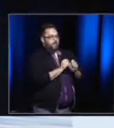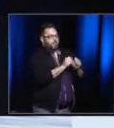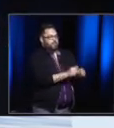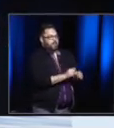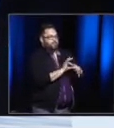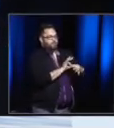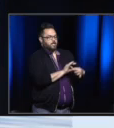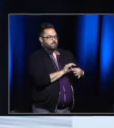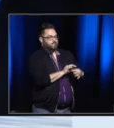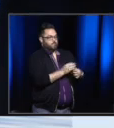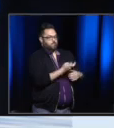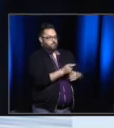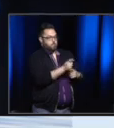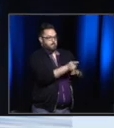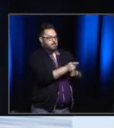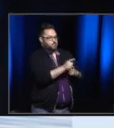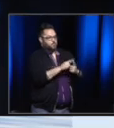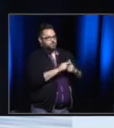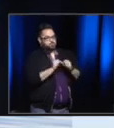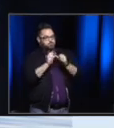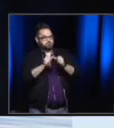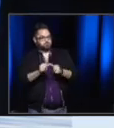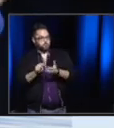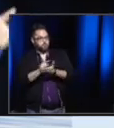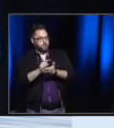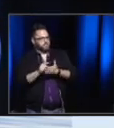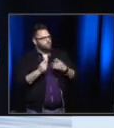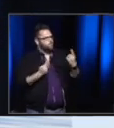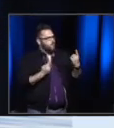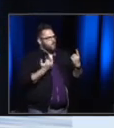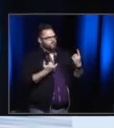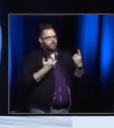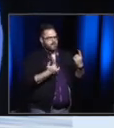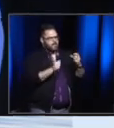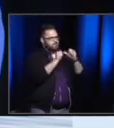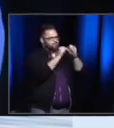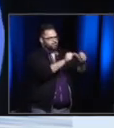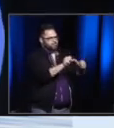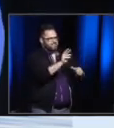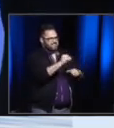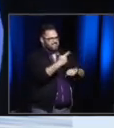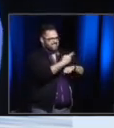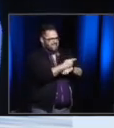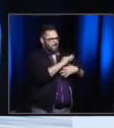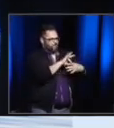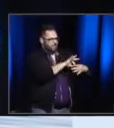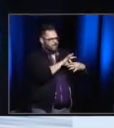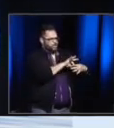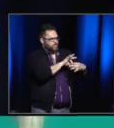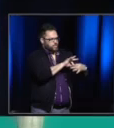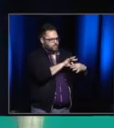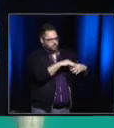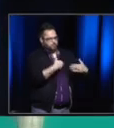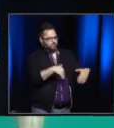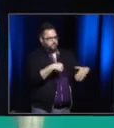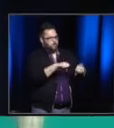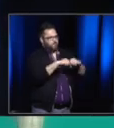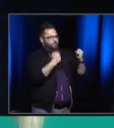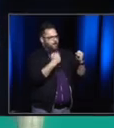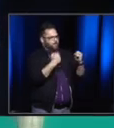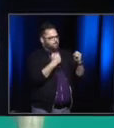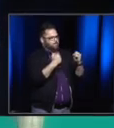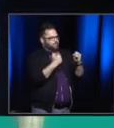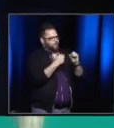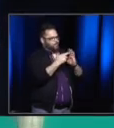up in Shark Bay right now, there's one that may break the record. I think it's like 60 days or something. So here you